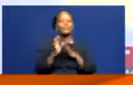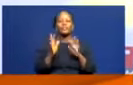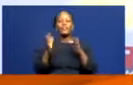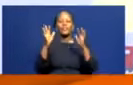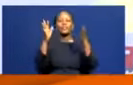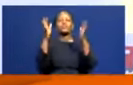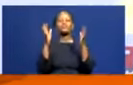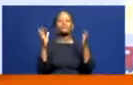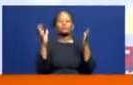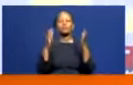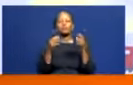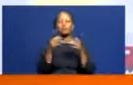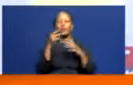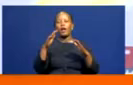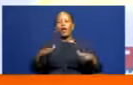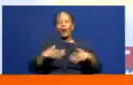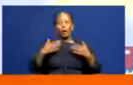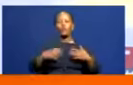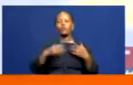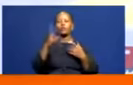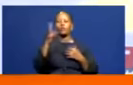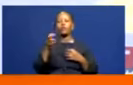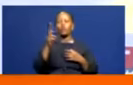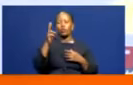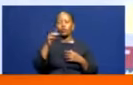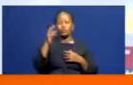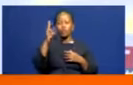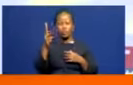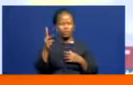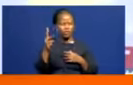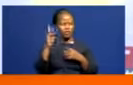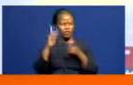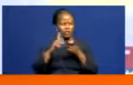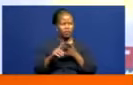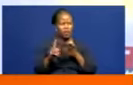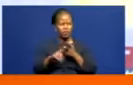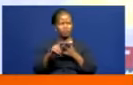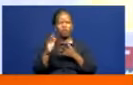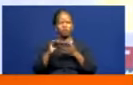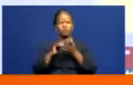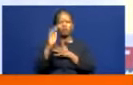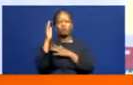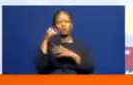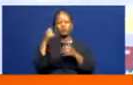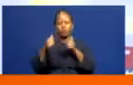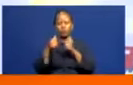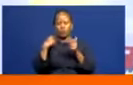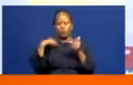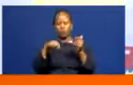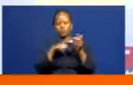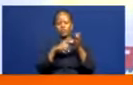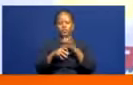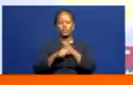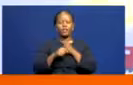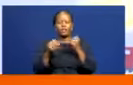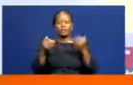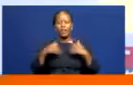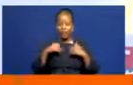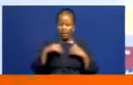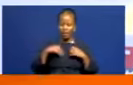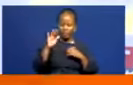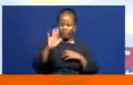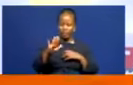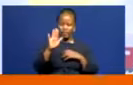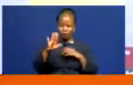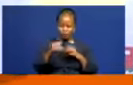happy 2024, and I want to say we have faith, we have trust in you.